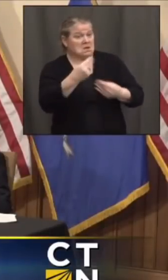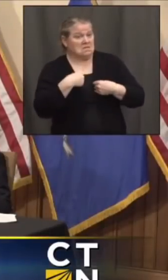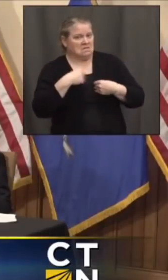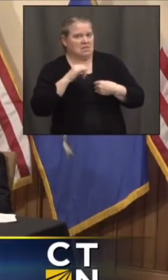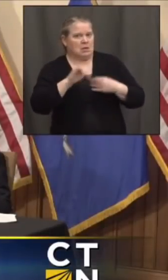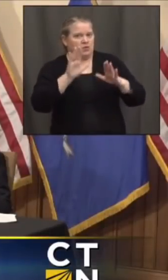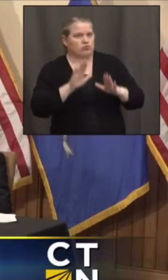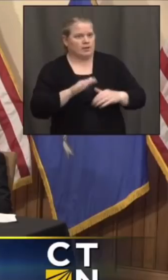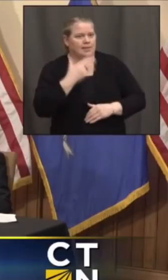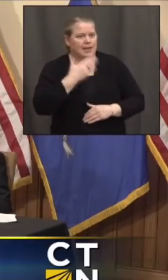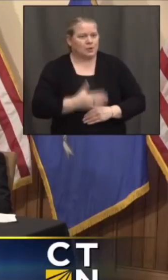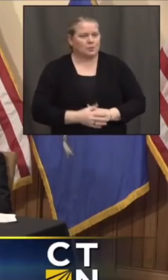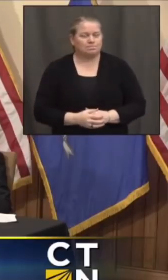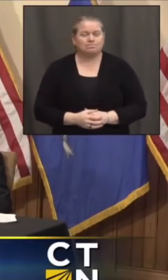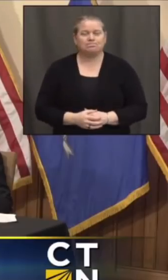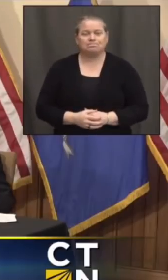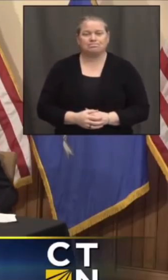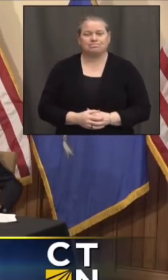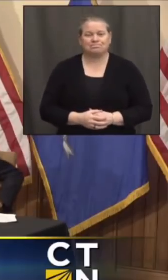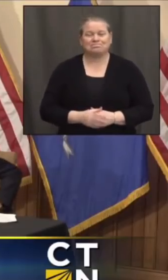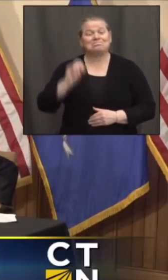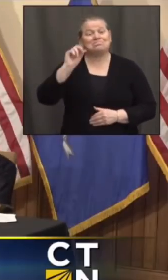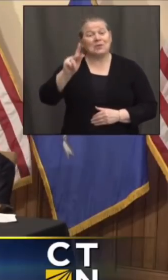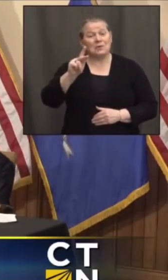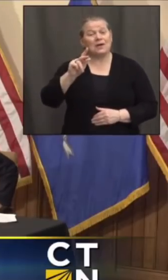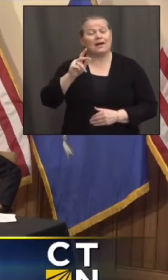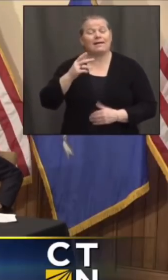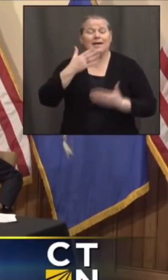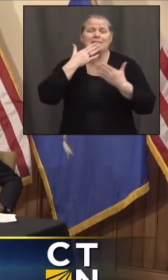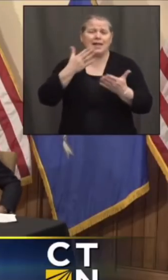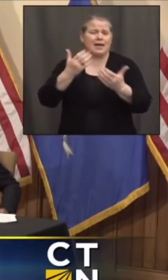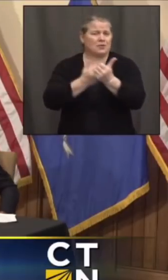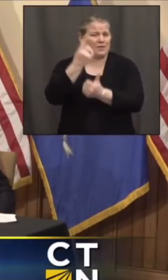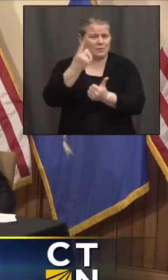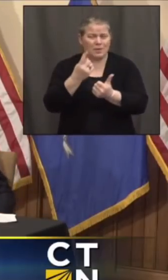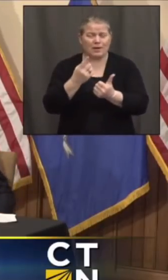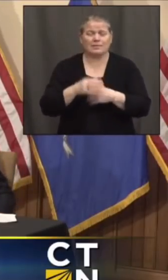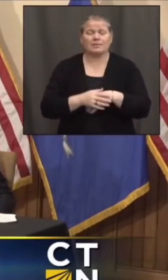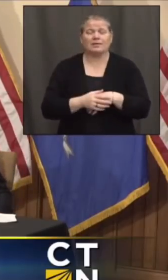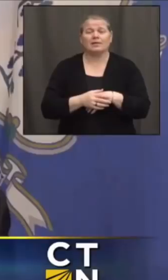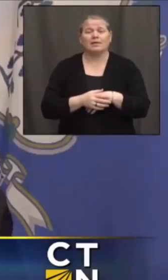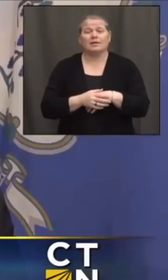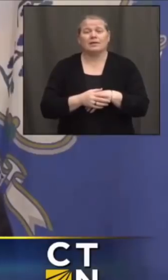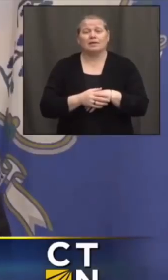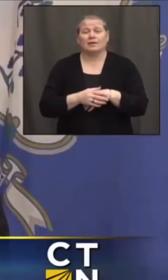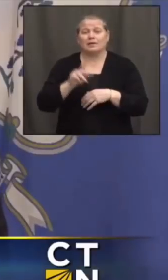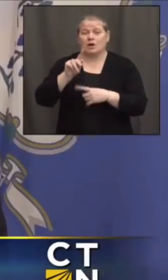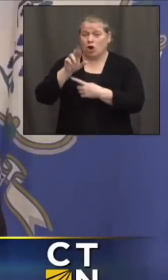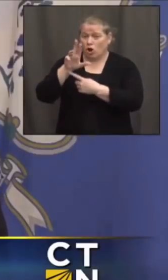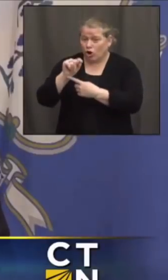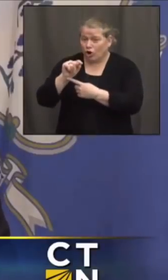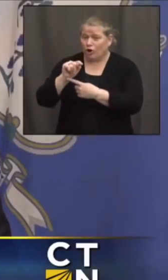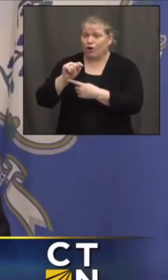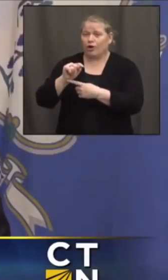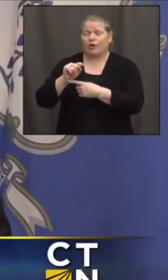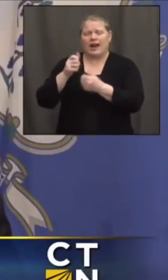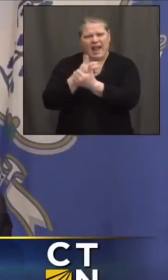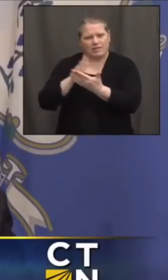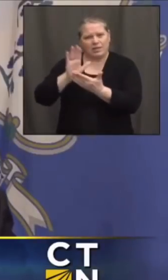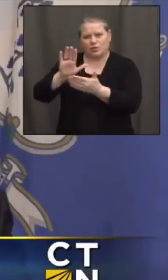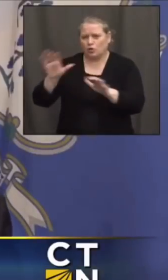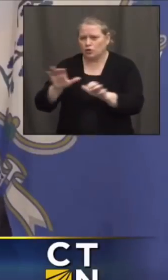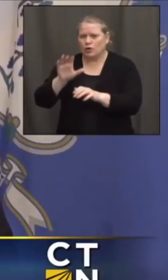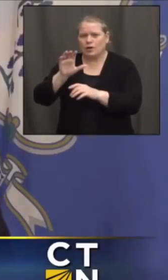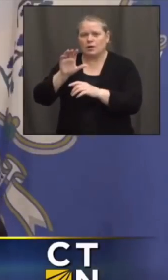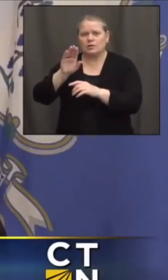All right. Thank you, everybody. All right. Thanks, Emily. And thank you, everybody. Kurt, I really appreciate everything you're doing at